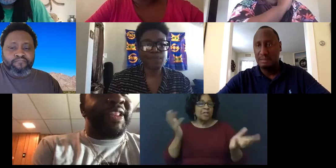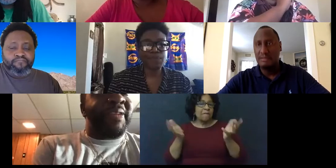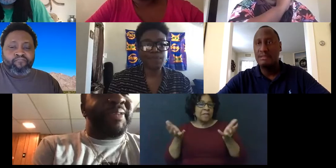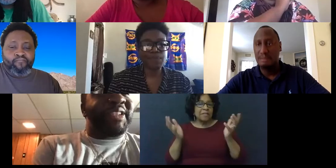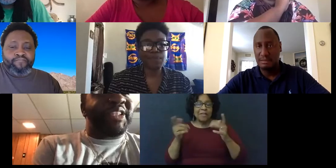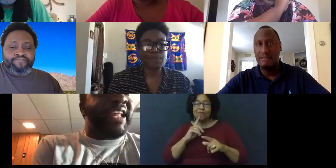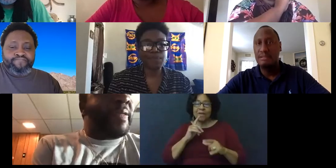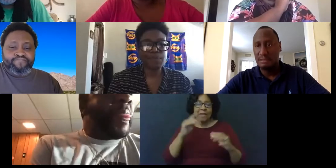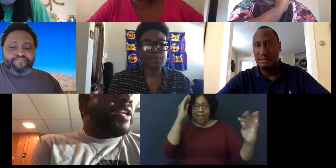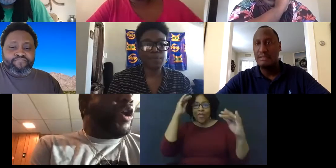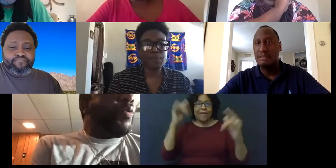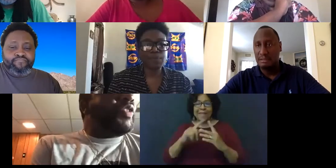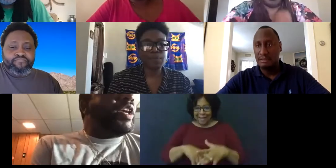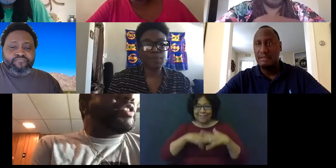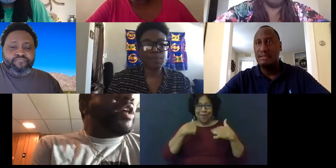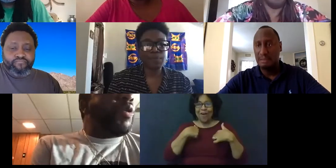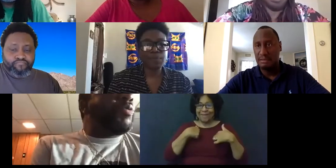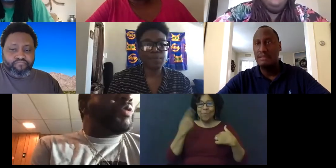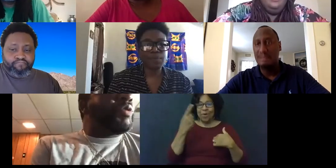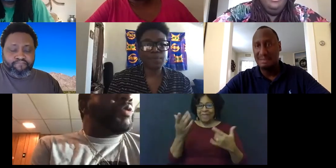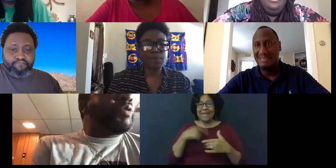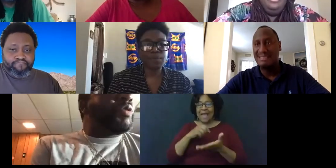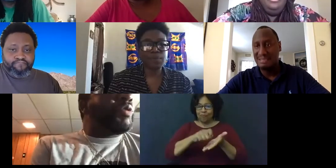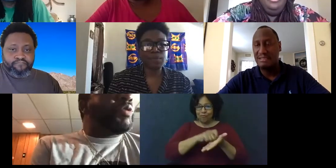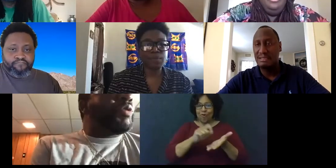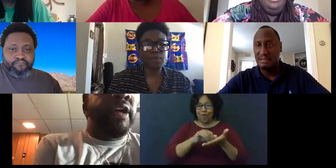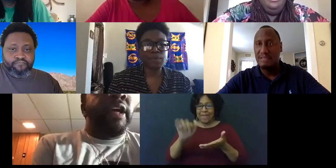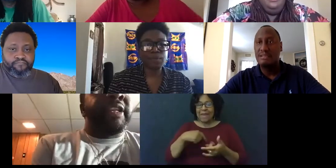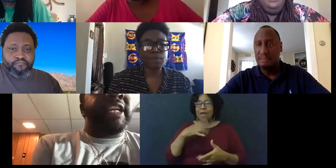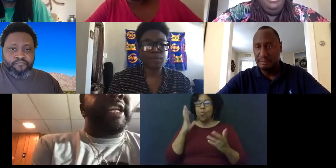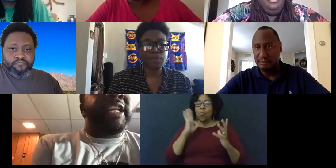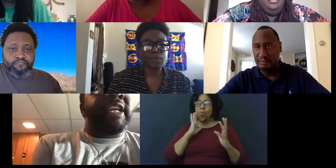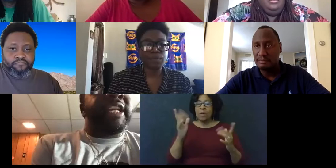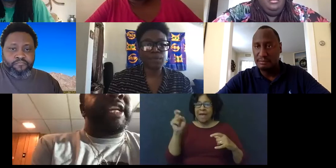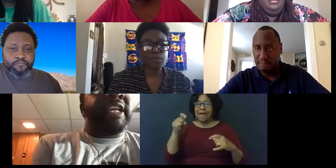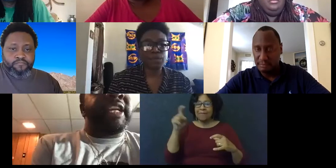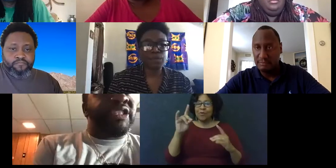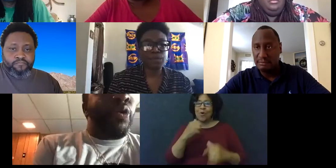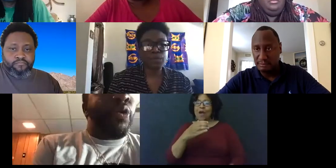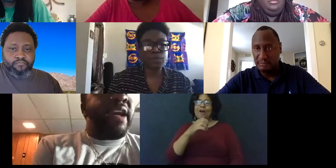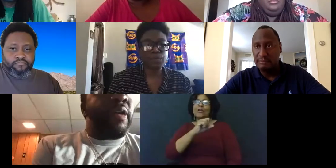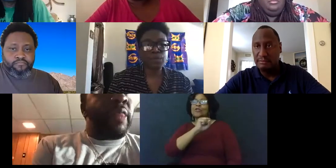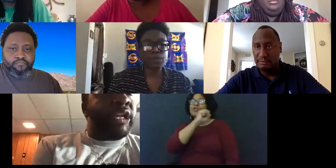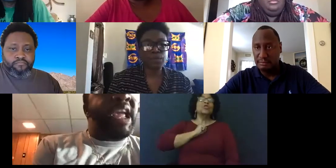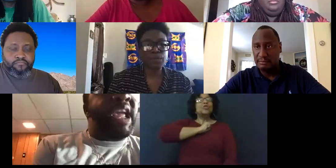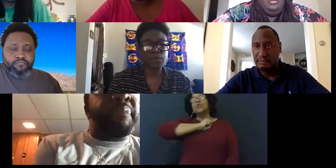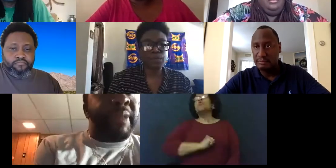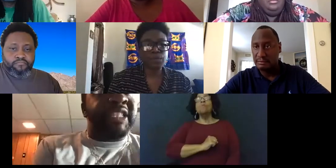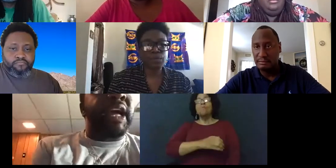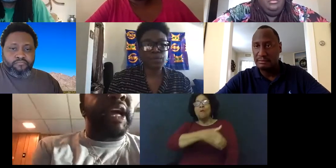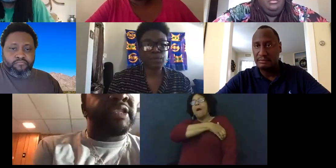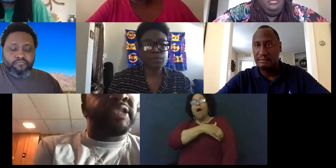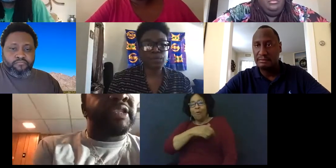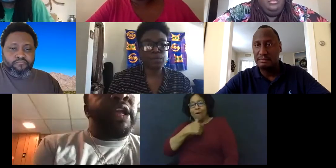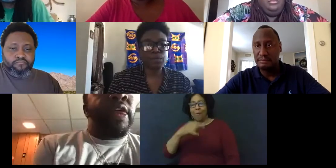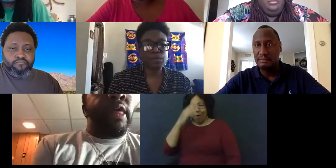really am excited. You know, one of the things I wrote down was, you know, we're going to have to, that don't mean our superpowers, guys. We have, like, I want